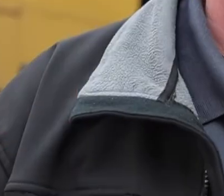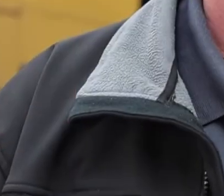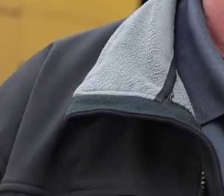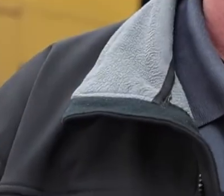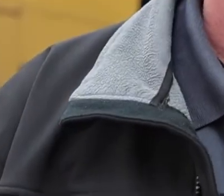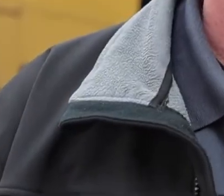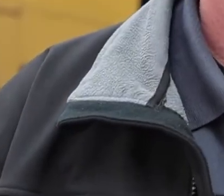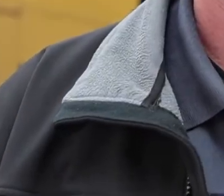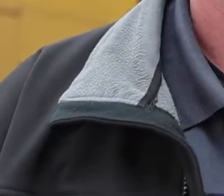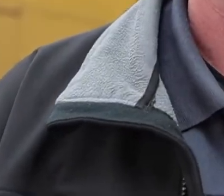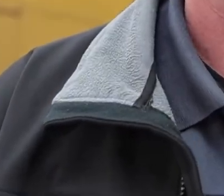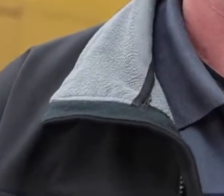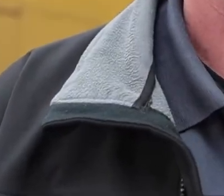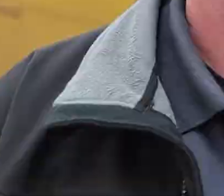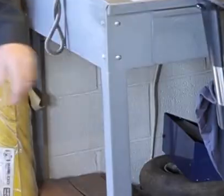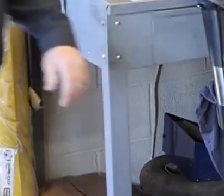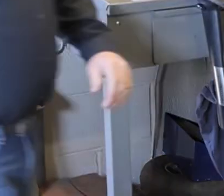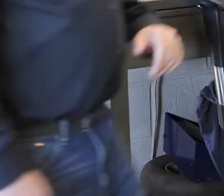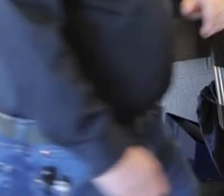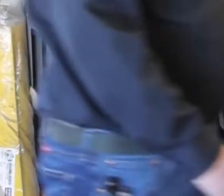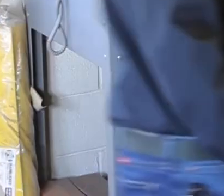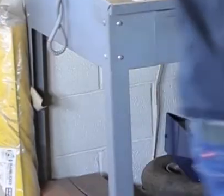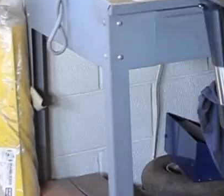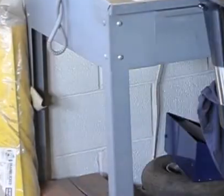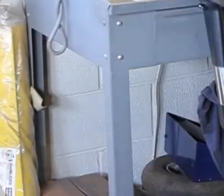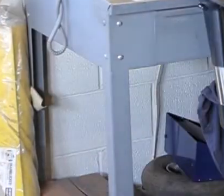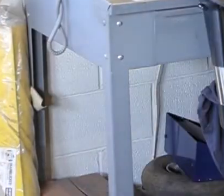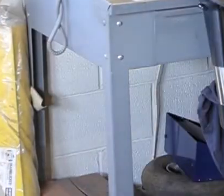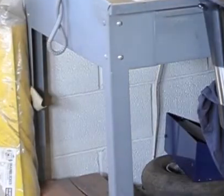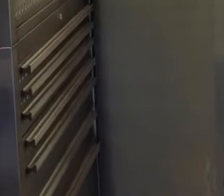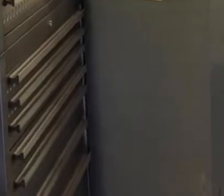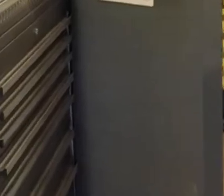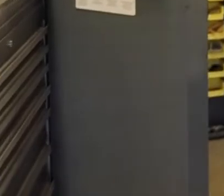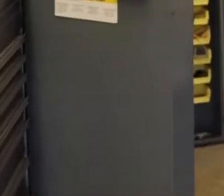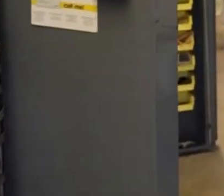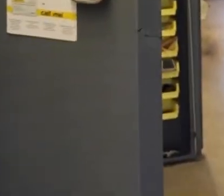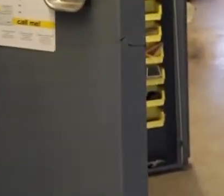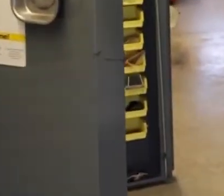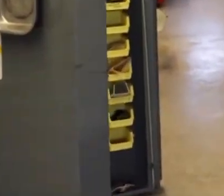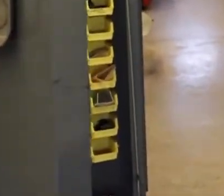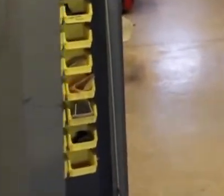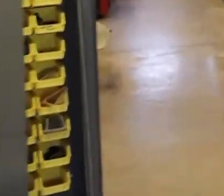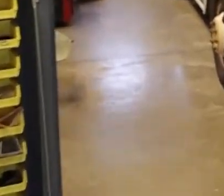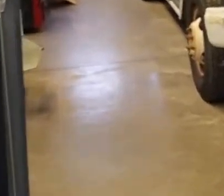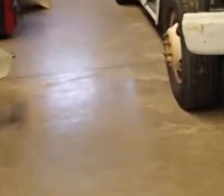Chris is willing to help us any way he can. He jumps right in, lends a hand.